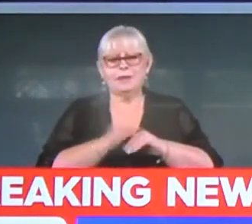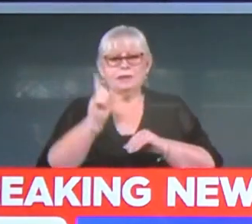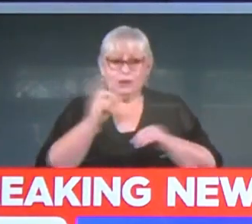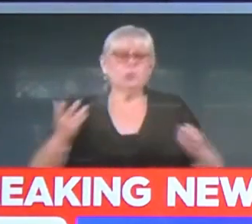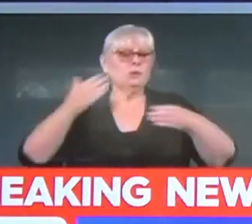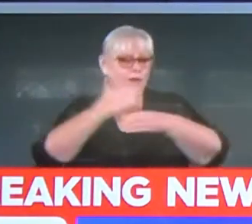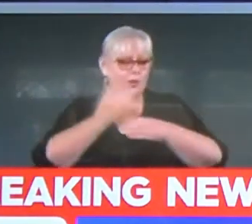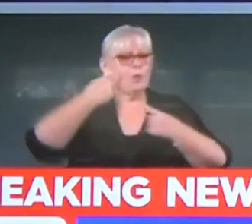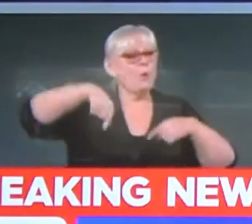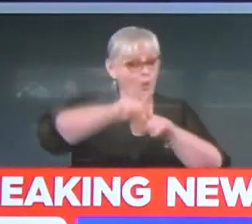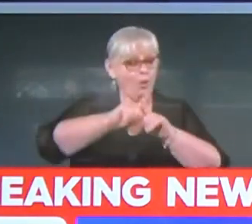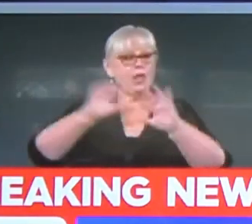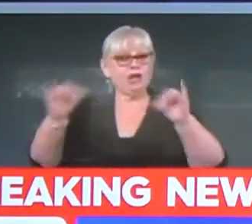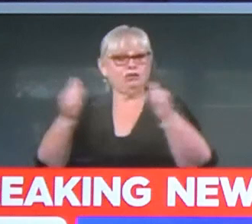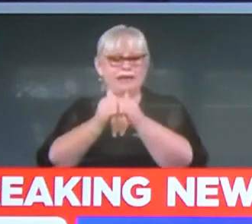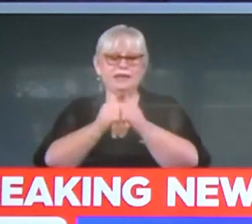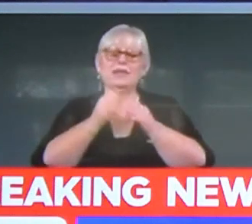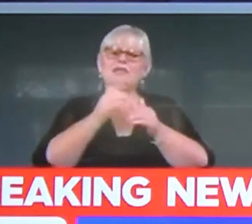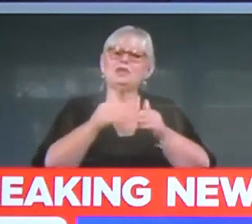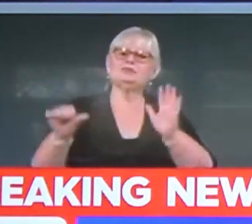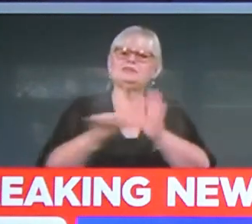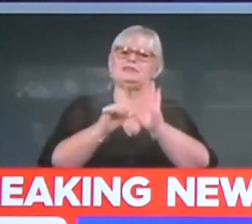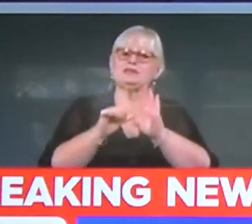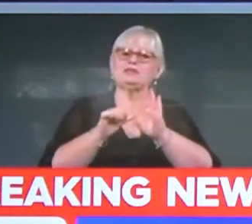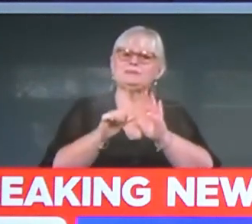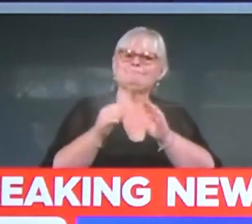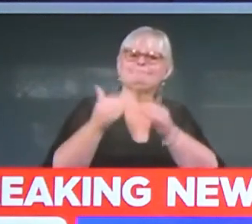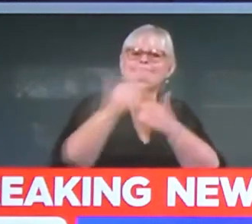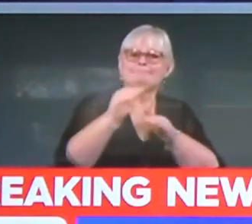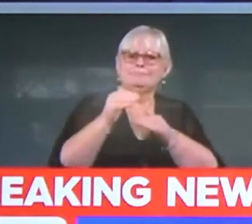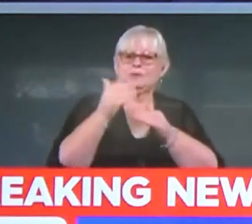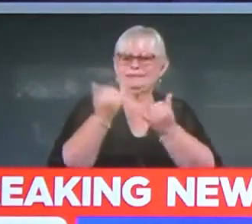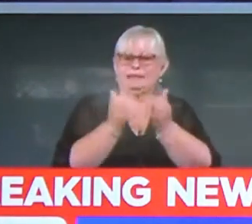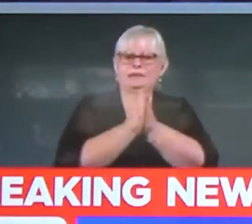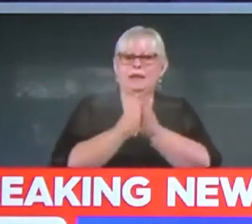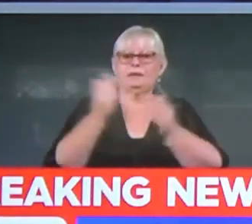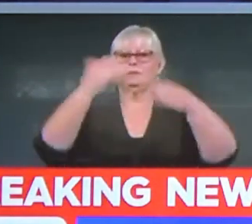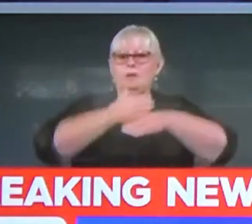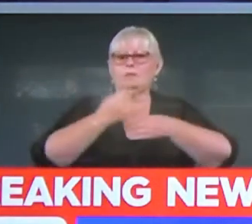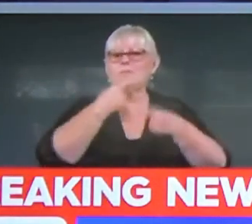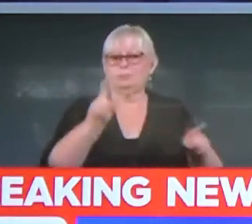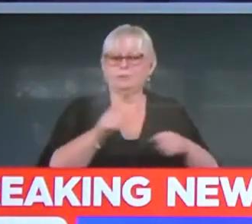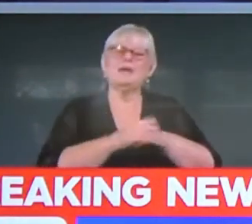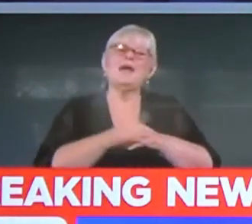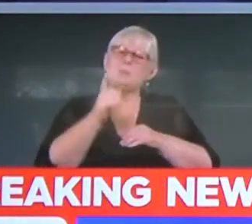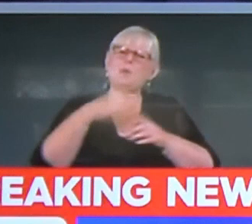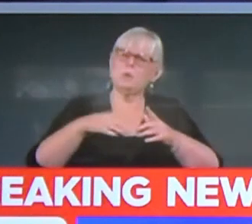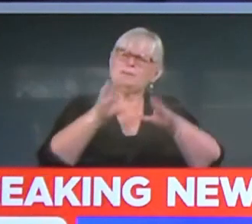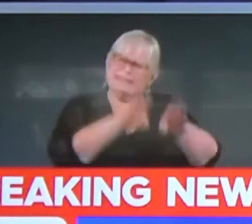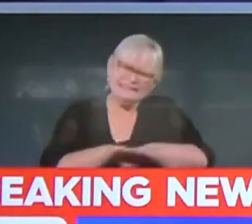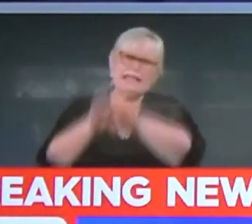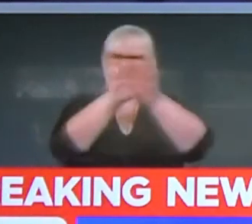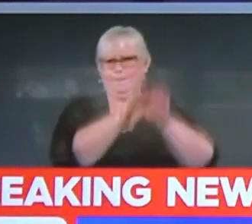Tonight we agreed to extend the restrictions that we announced on Sunday night, but to do so in a manner that was